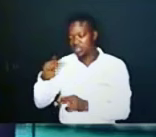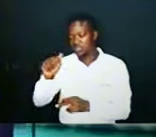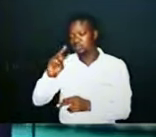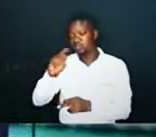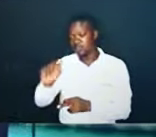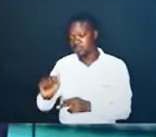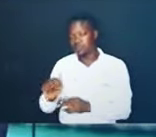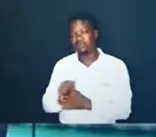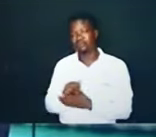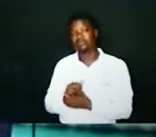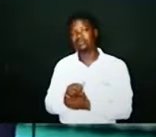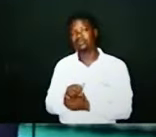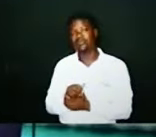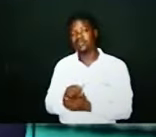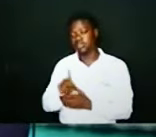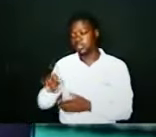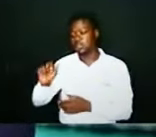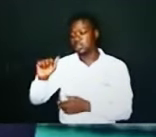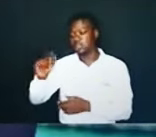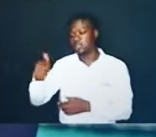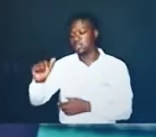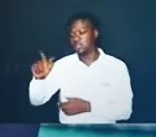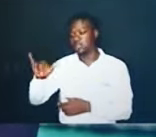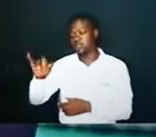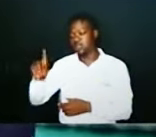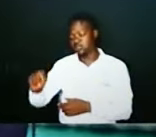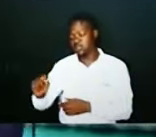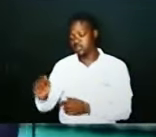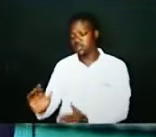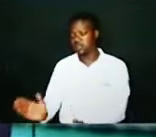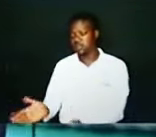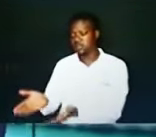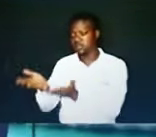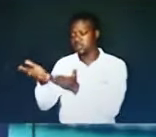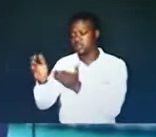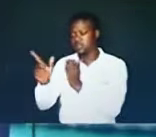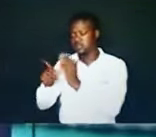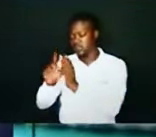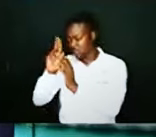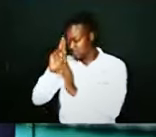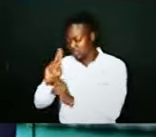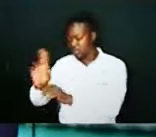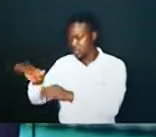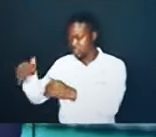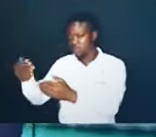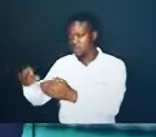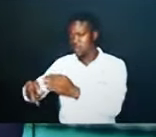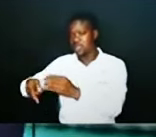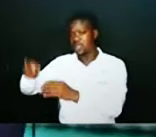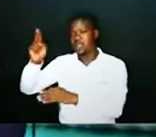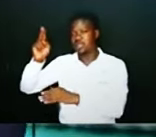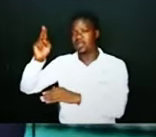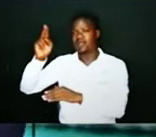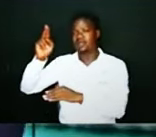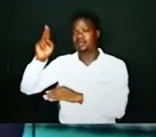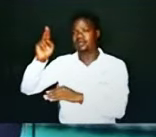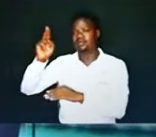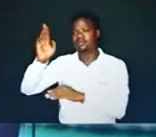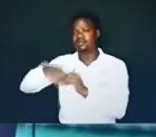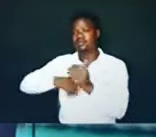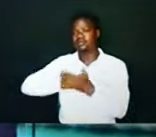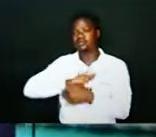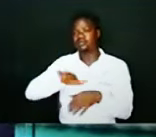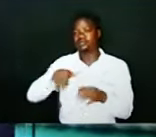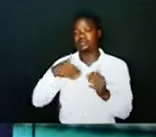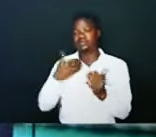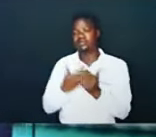the Agagite, elevating him and giving him a seat of honor higher than of